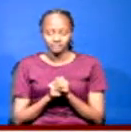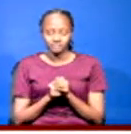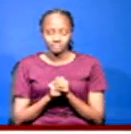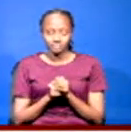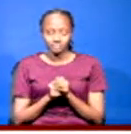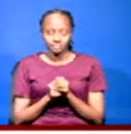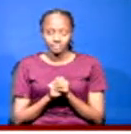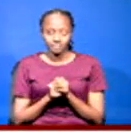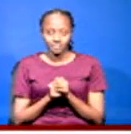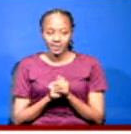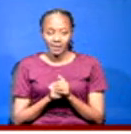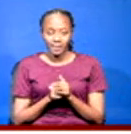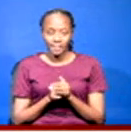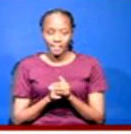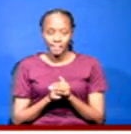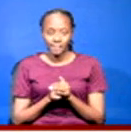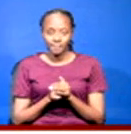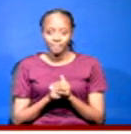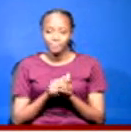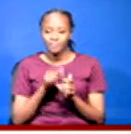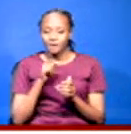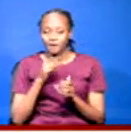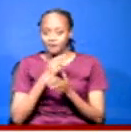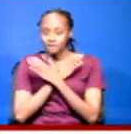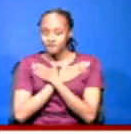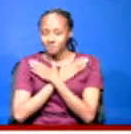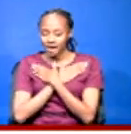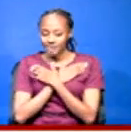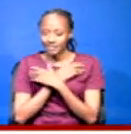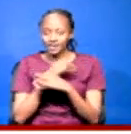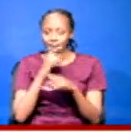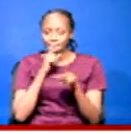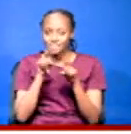My dear friend and brother, Dr. Tedros,